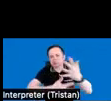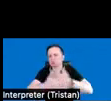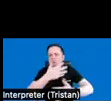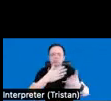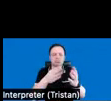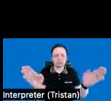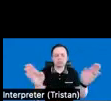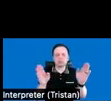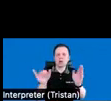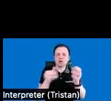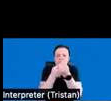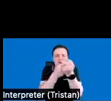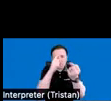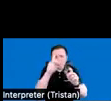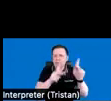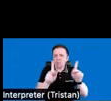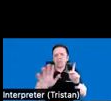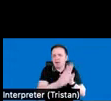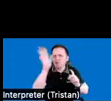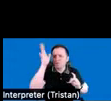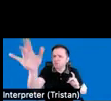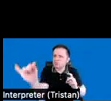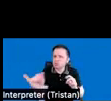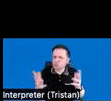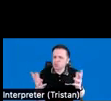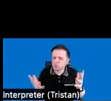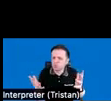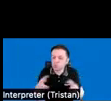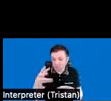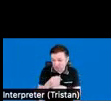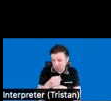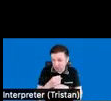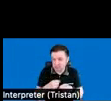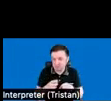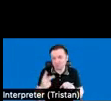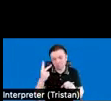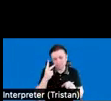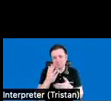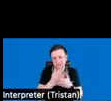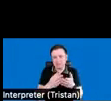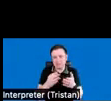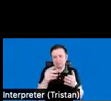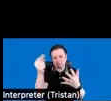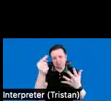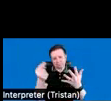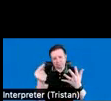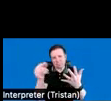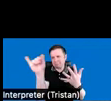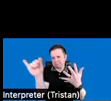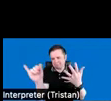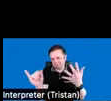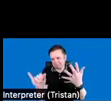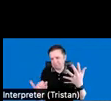future of others. To summarize, we see some common threads in the preliminary findings, which relate